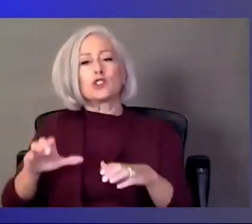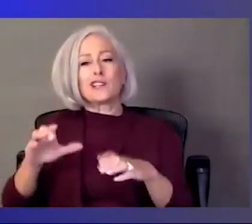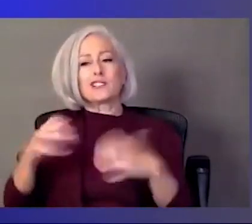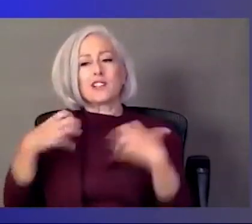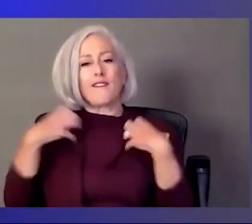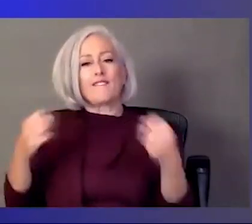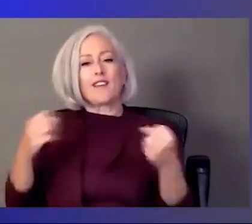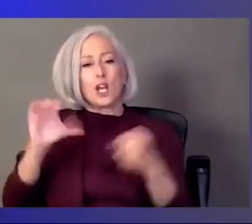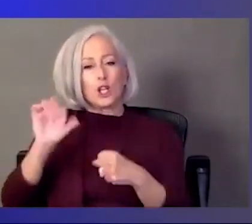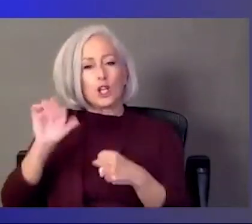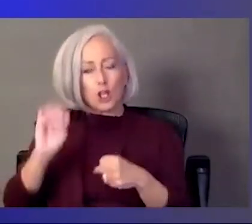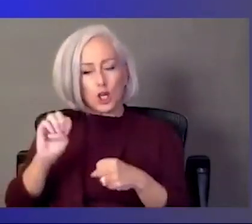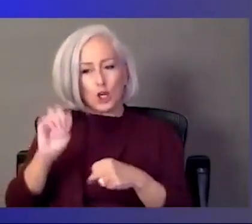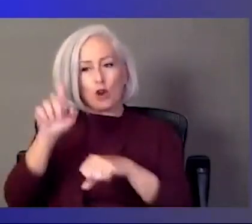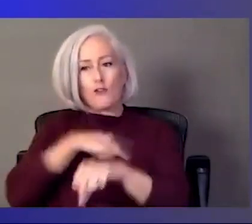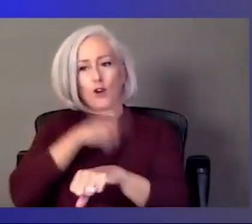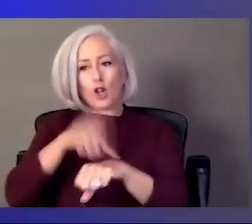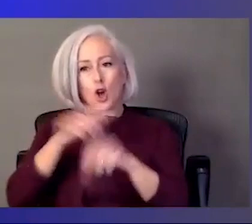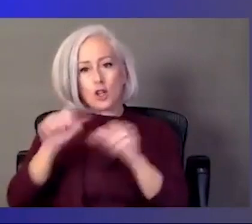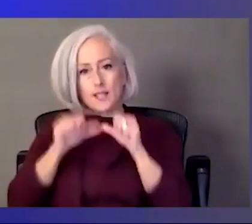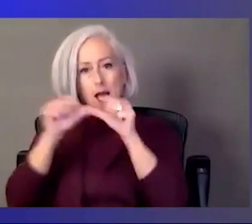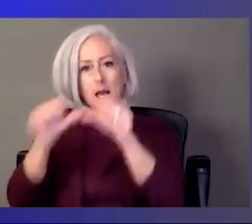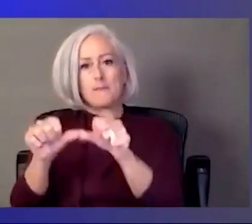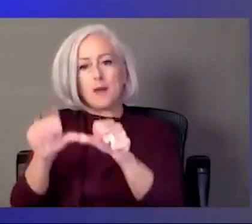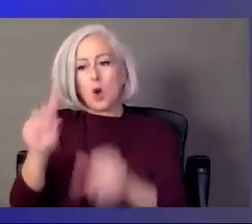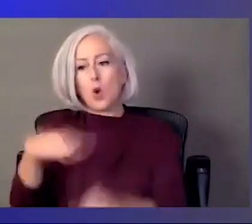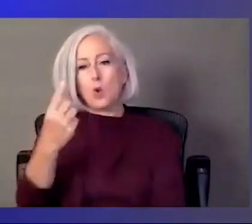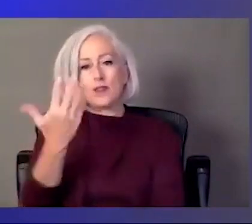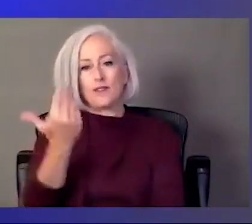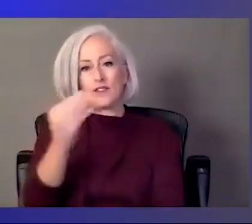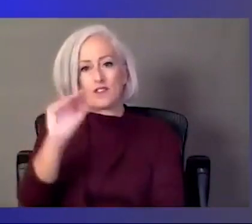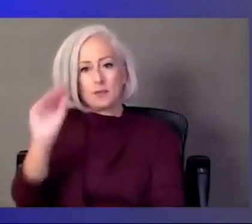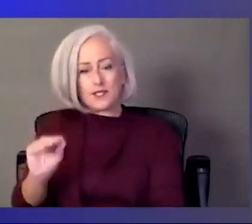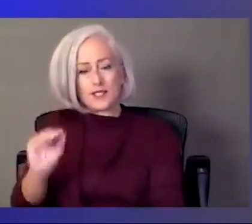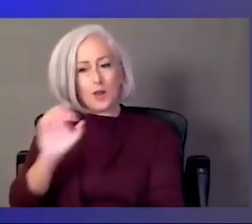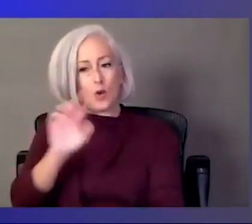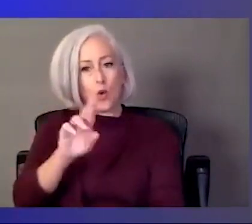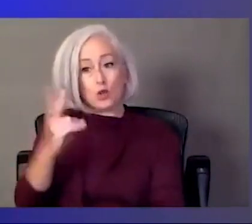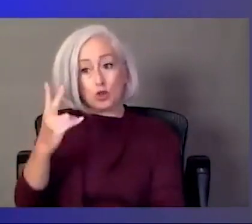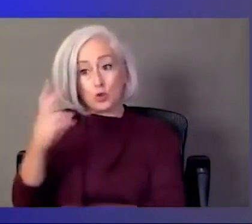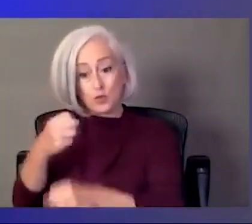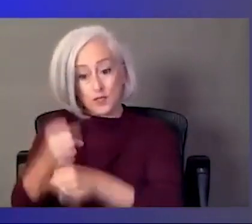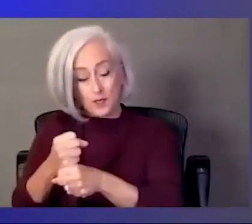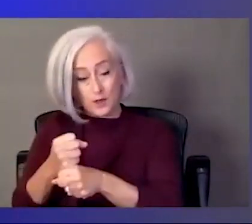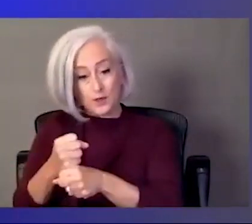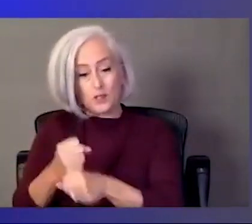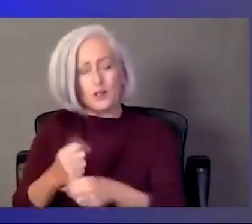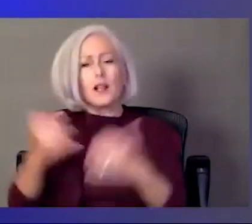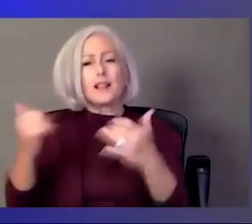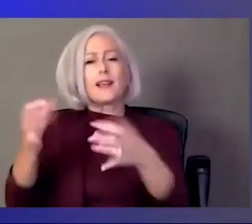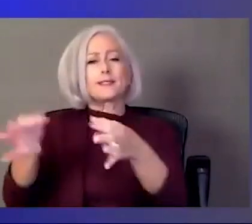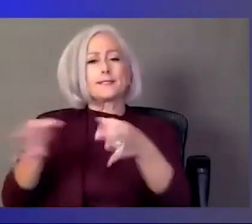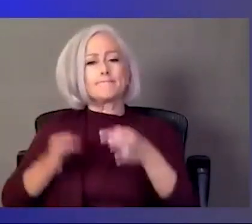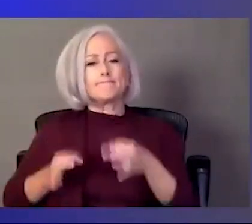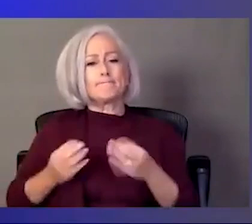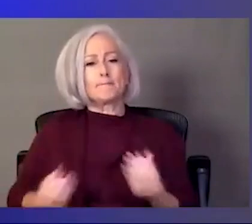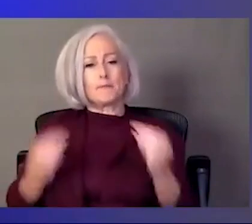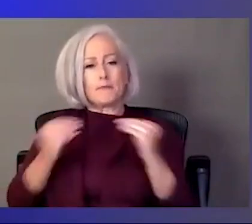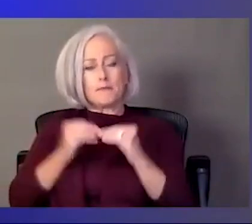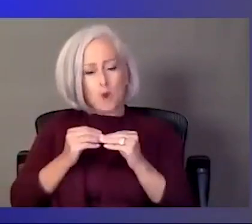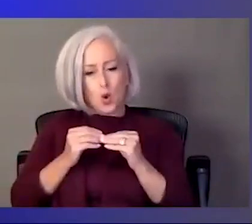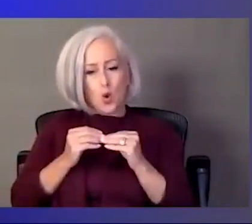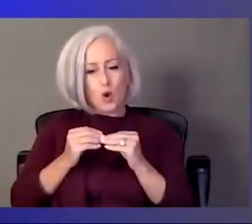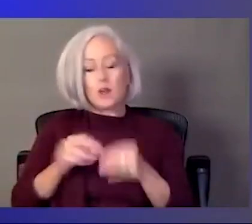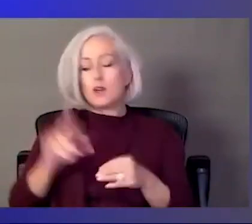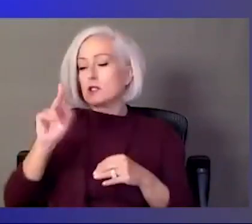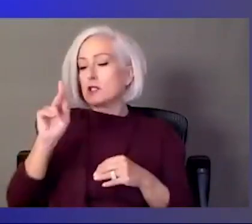term is in the 10 to 15% range at 2 years? Let's move it up earlier. So at University of Kansas Health System,